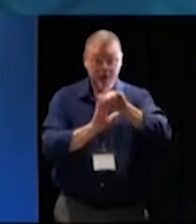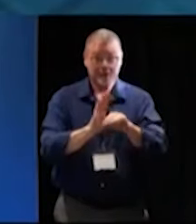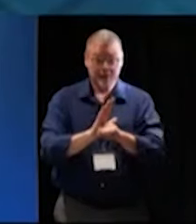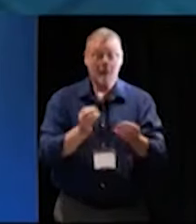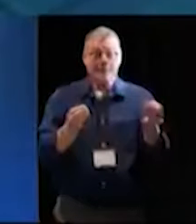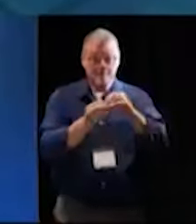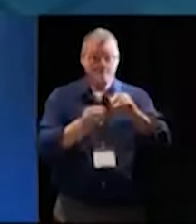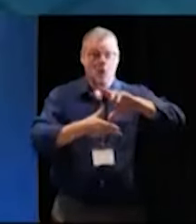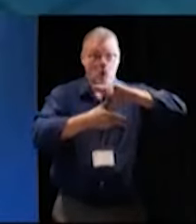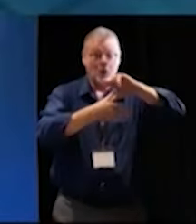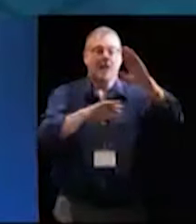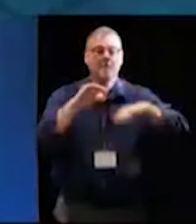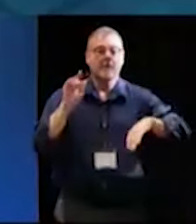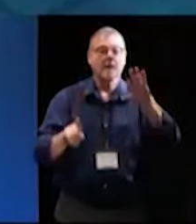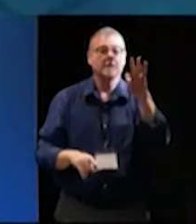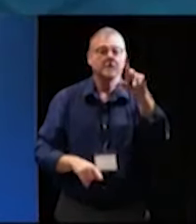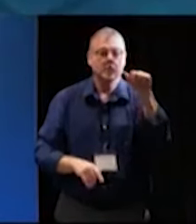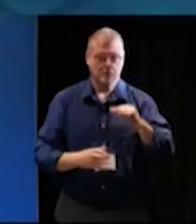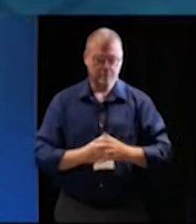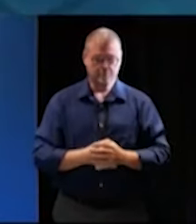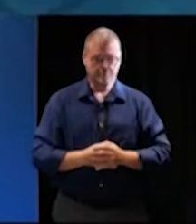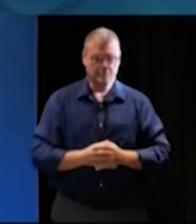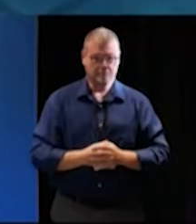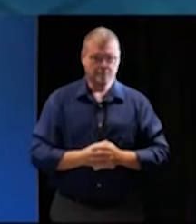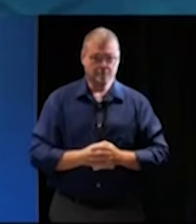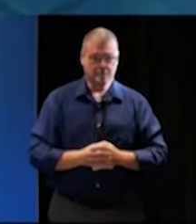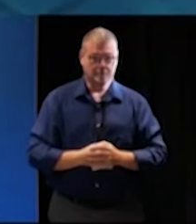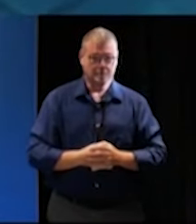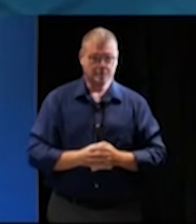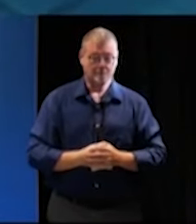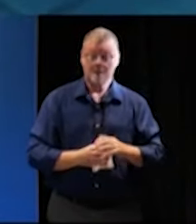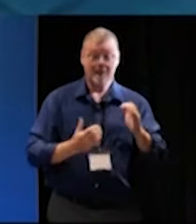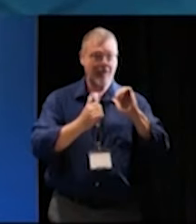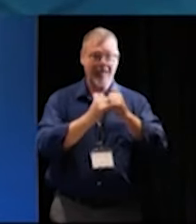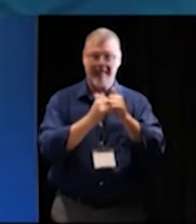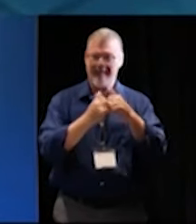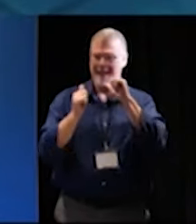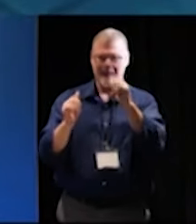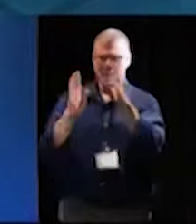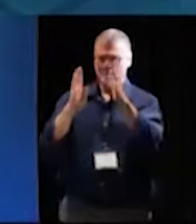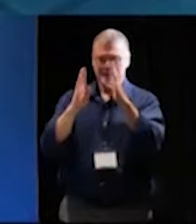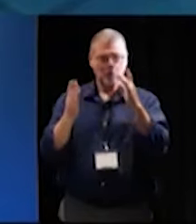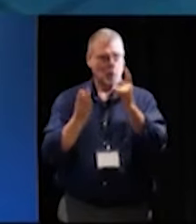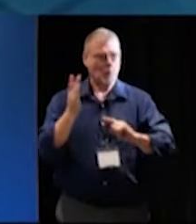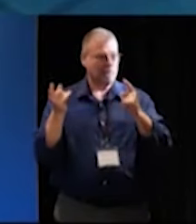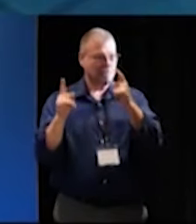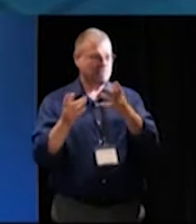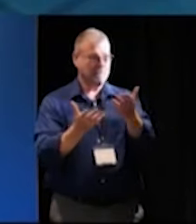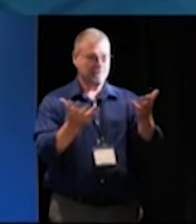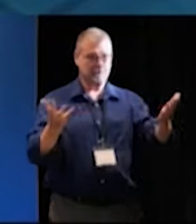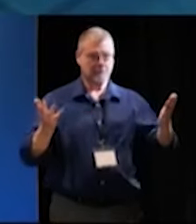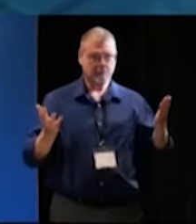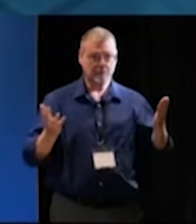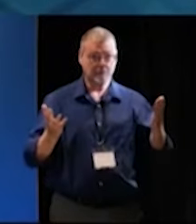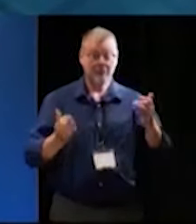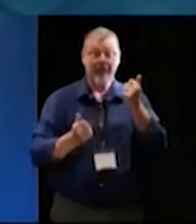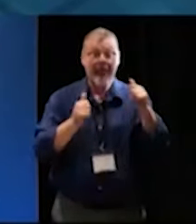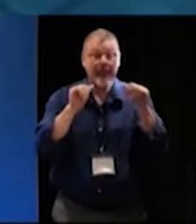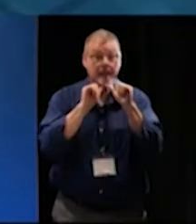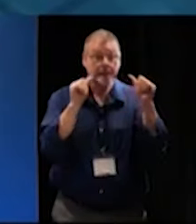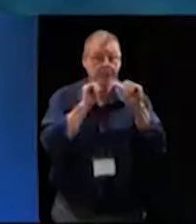hurricanes hit us than hit the state of Florida that year. So how do we not pay attention to what's happening to our weather? Any deniers out